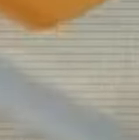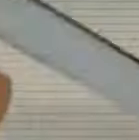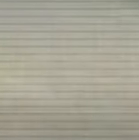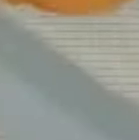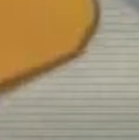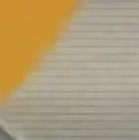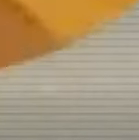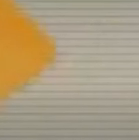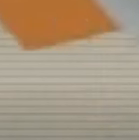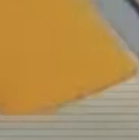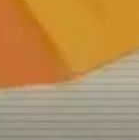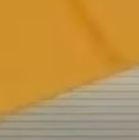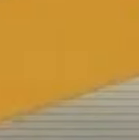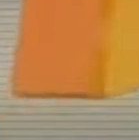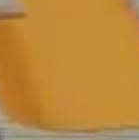direct.